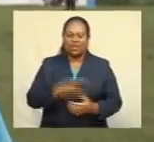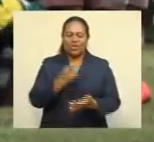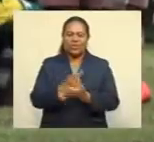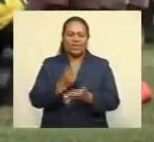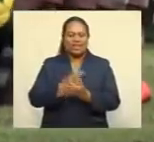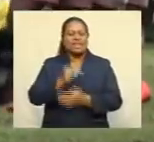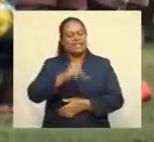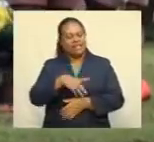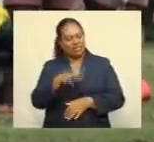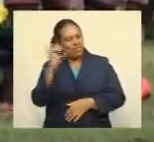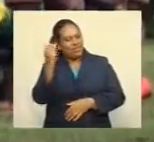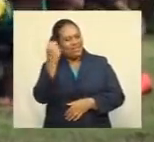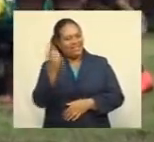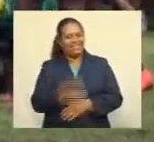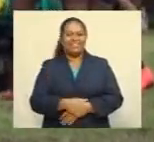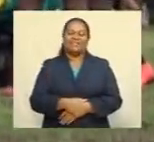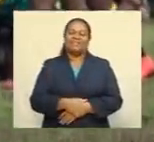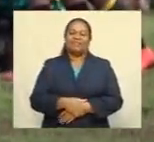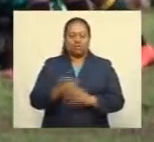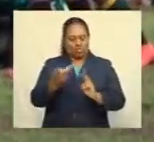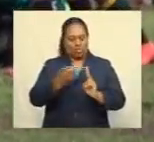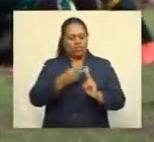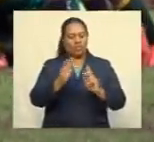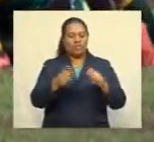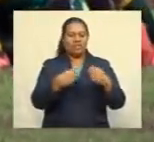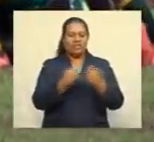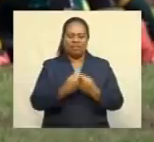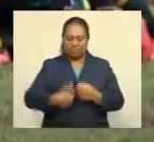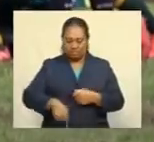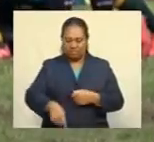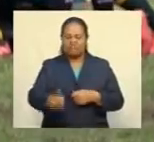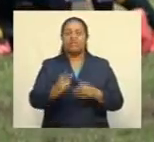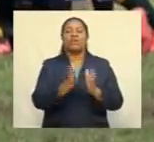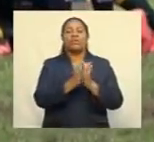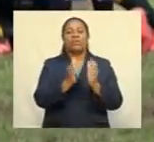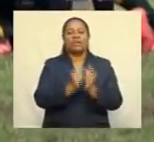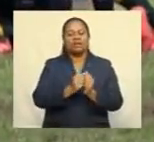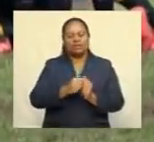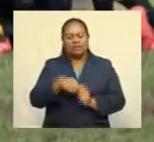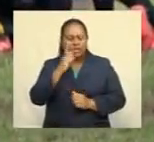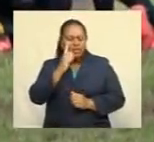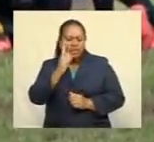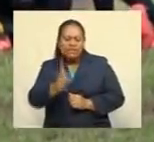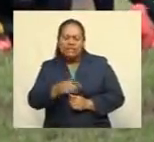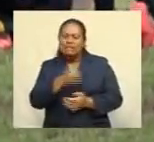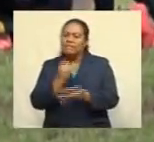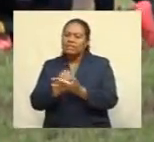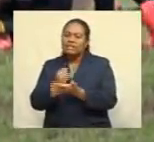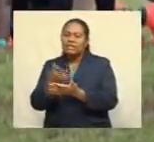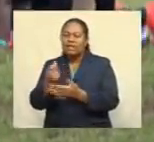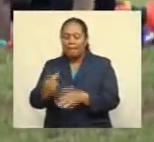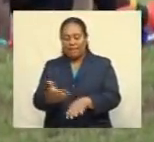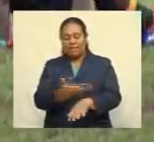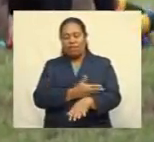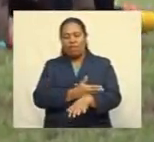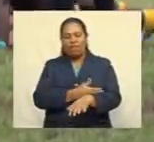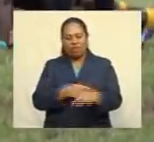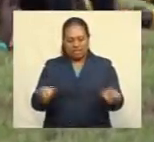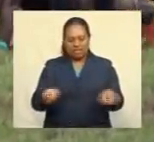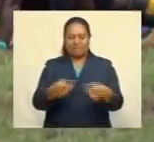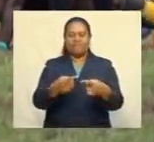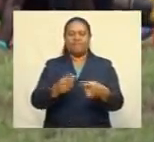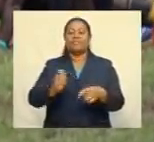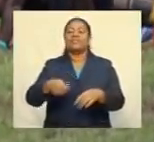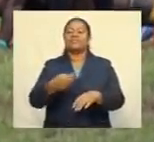win. Both teams will use this week to rectify their mistakes before the next round of competition on the 1st of next